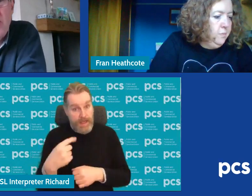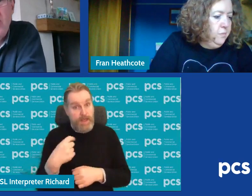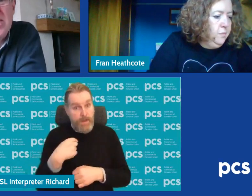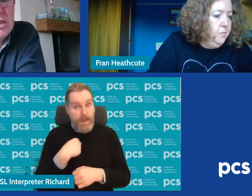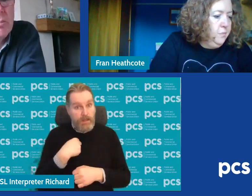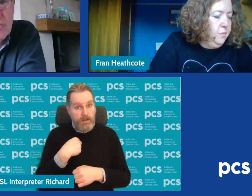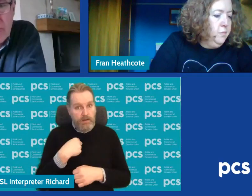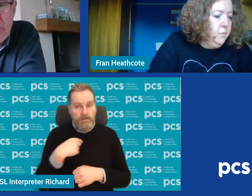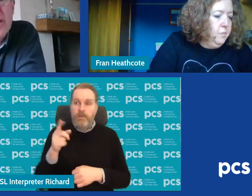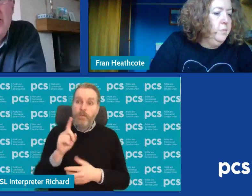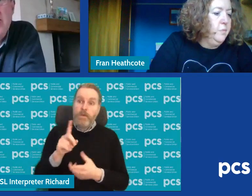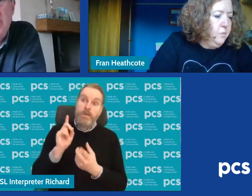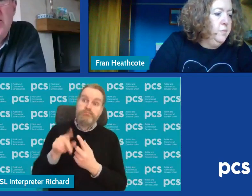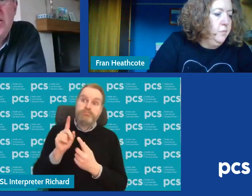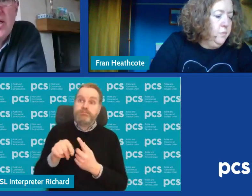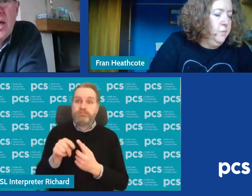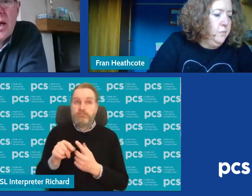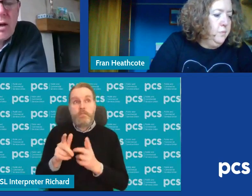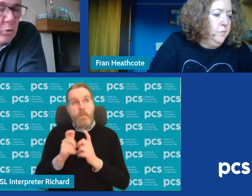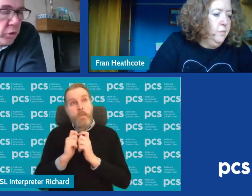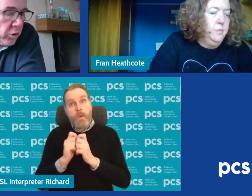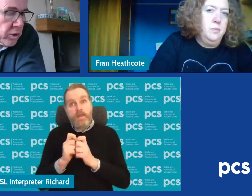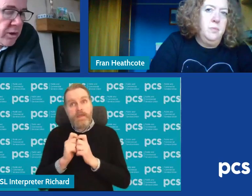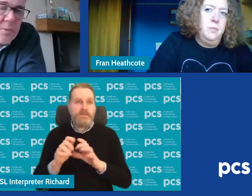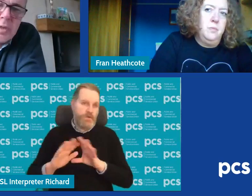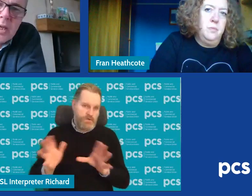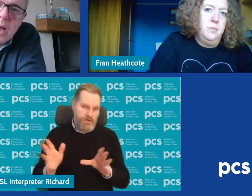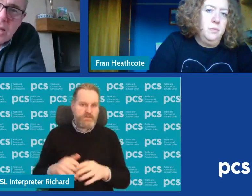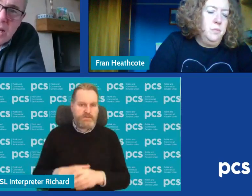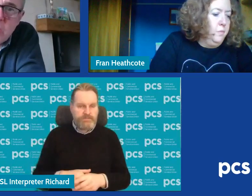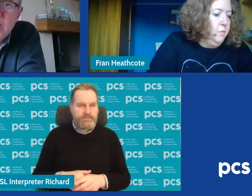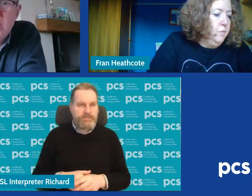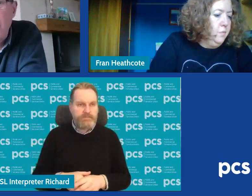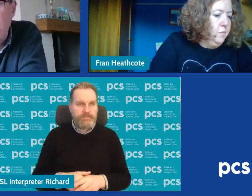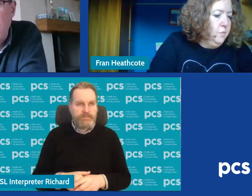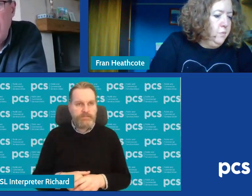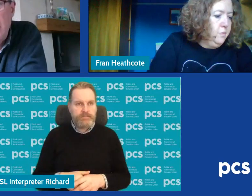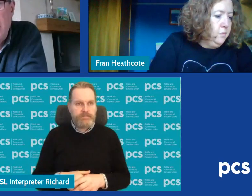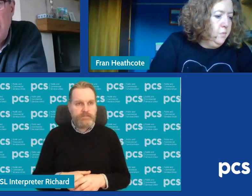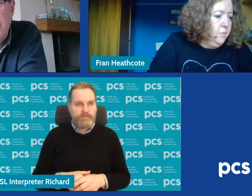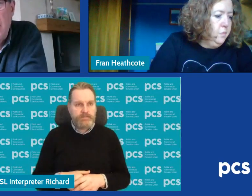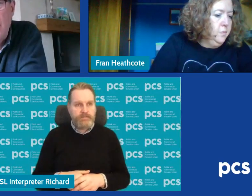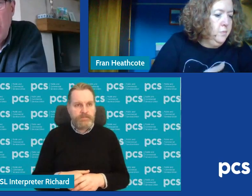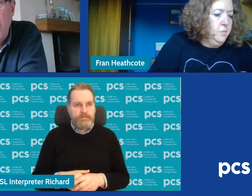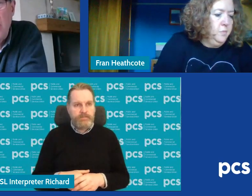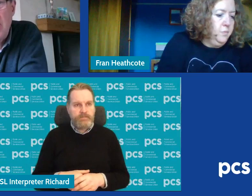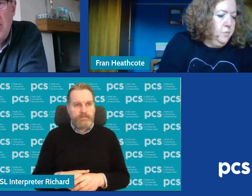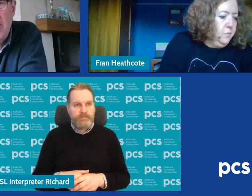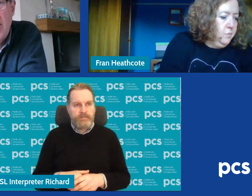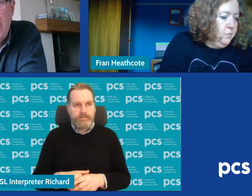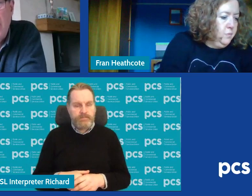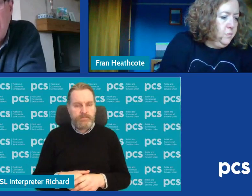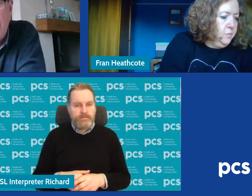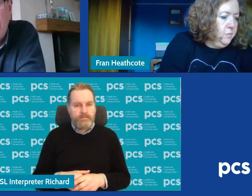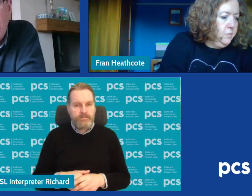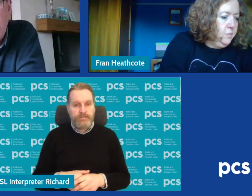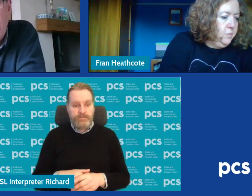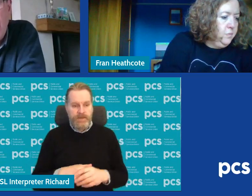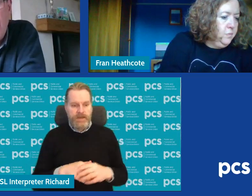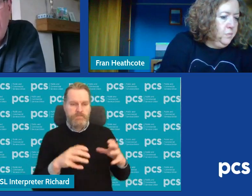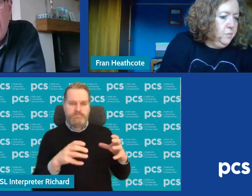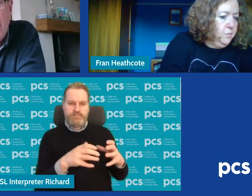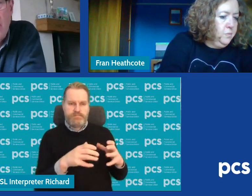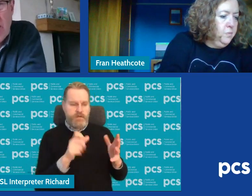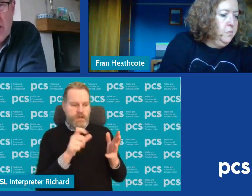as to whether this is something we've already considered or not. And likewise, on the point about customs, I mean, obviously, again, that sounded a